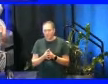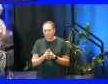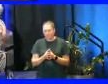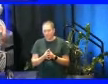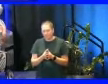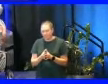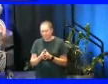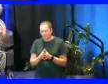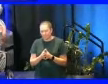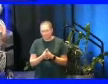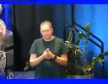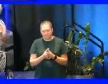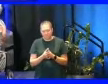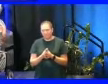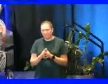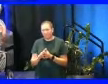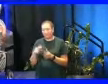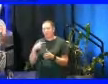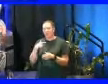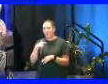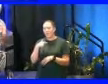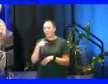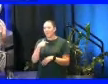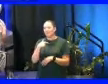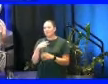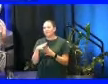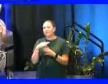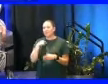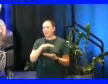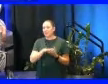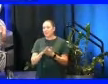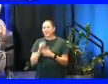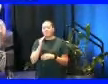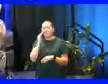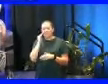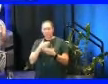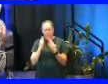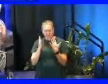that the housing, I became homeless